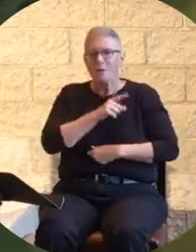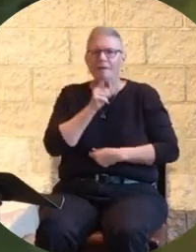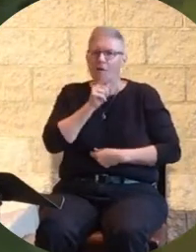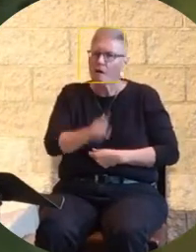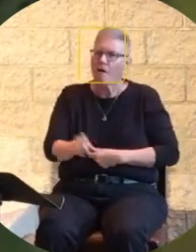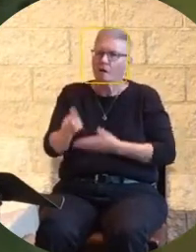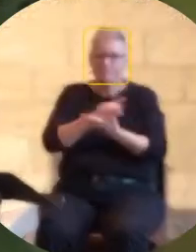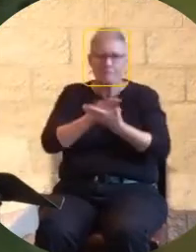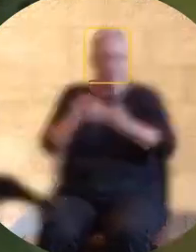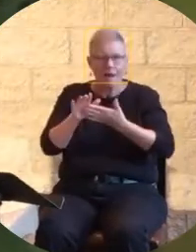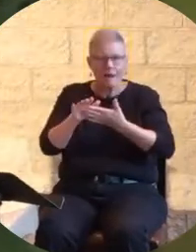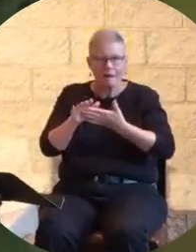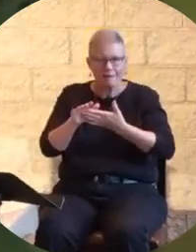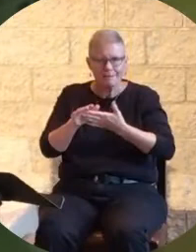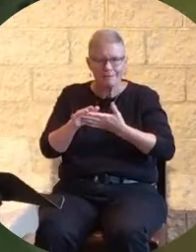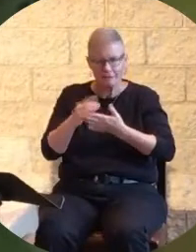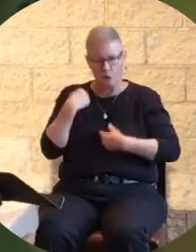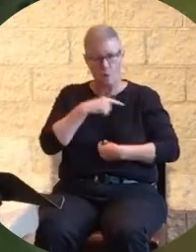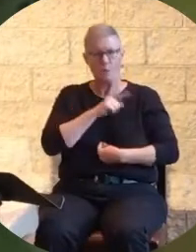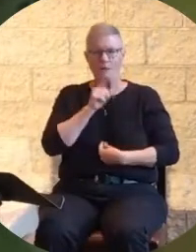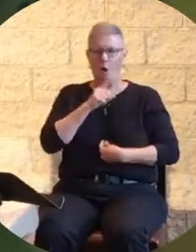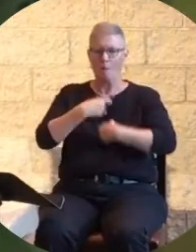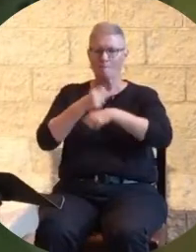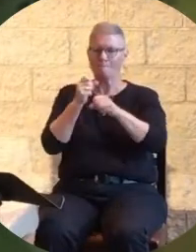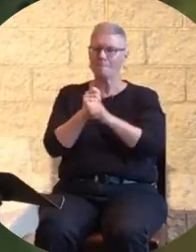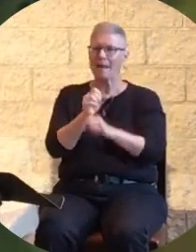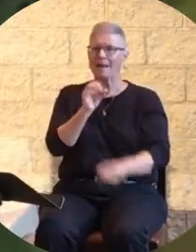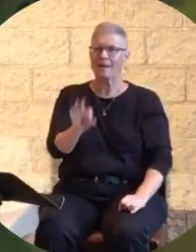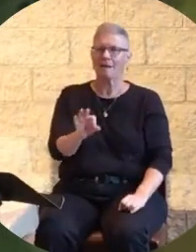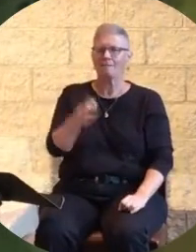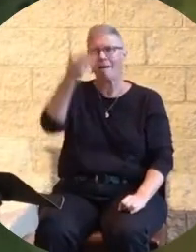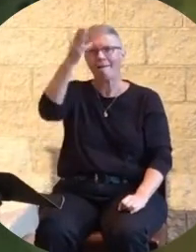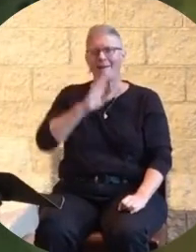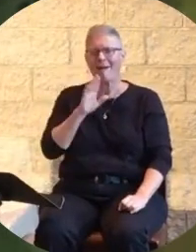We made of God stuff.